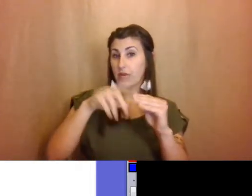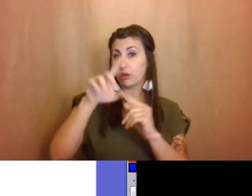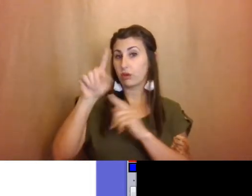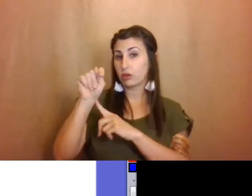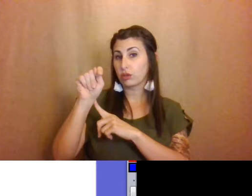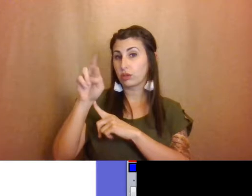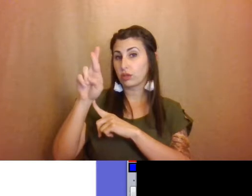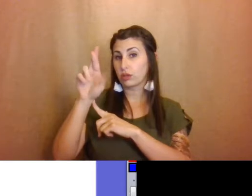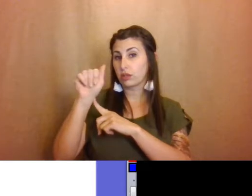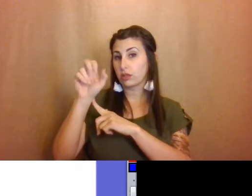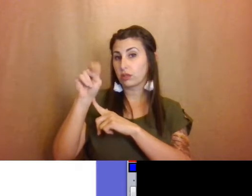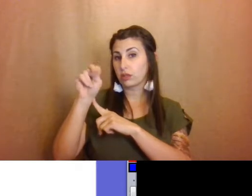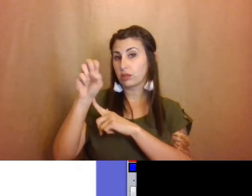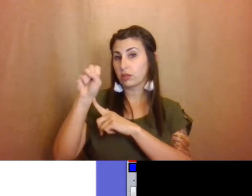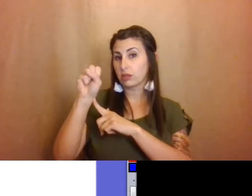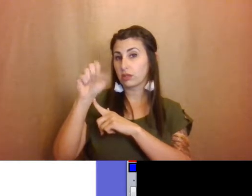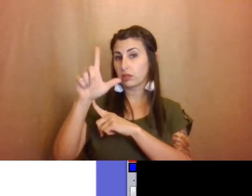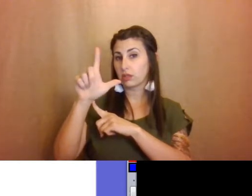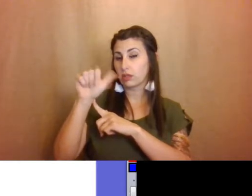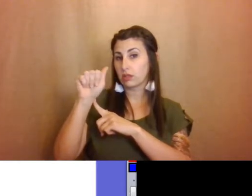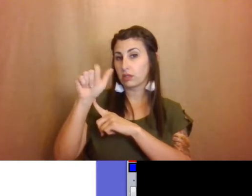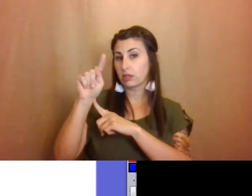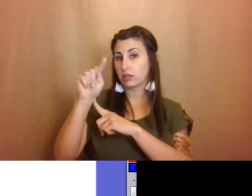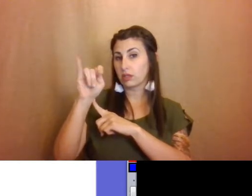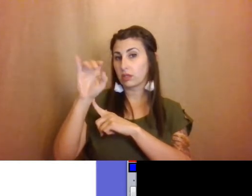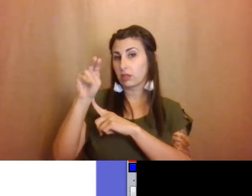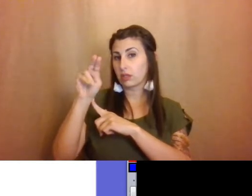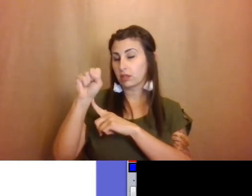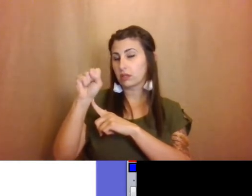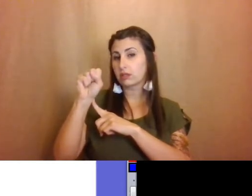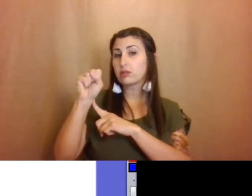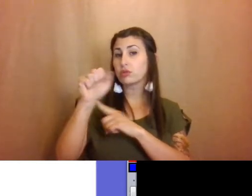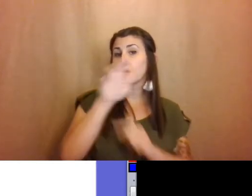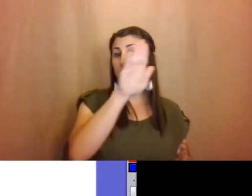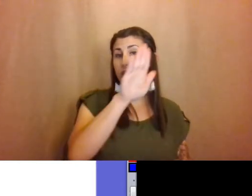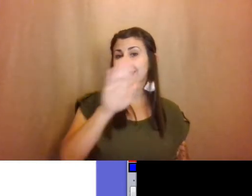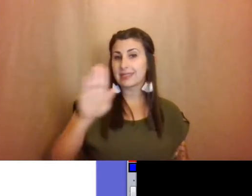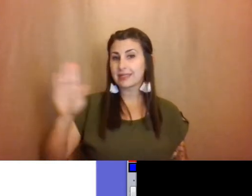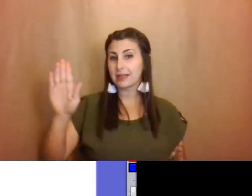to you. On video 1, we learned about translations,